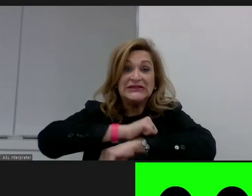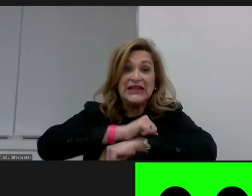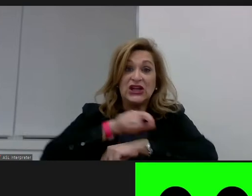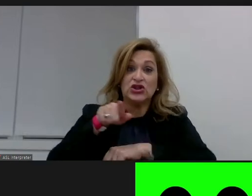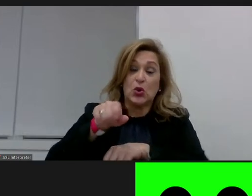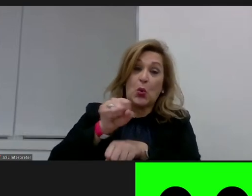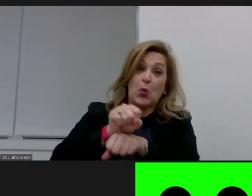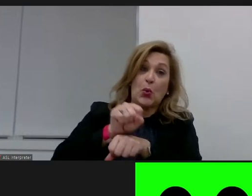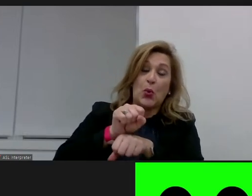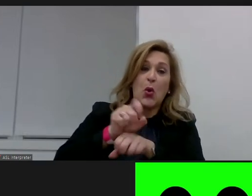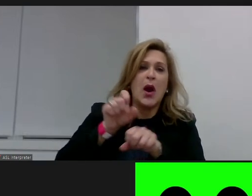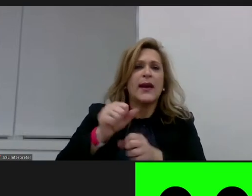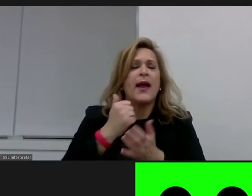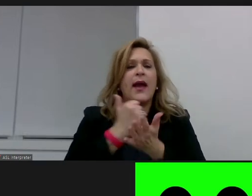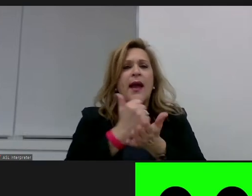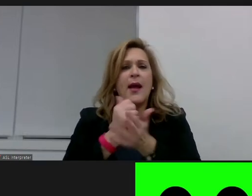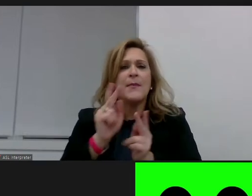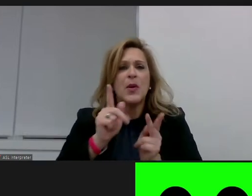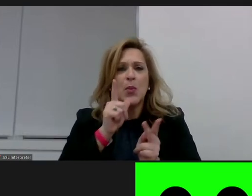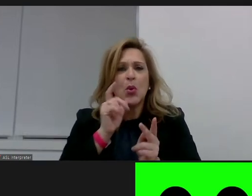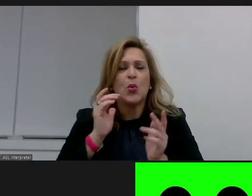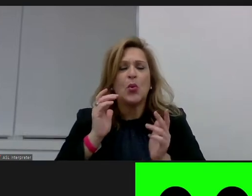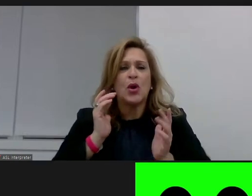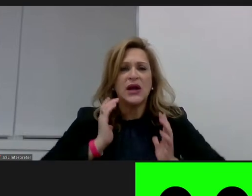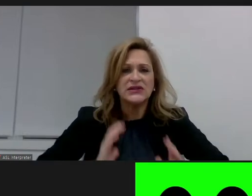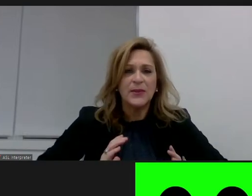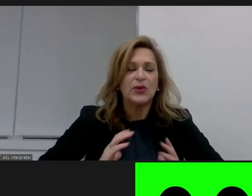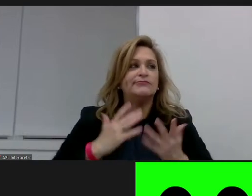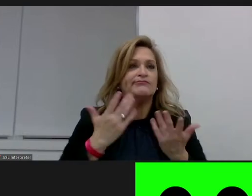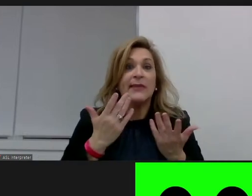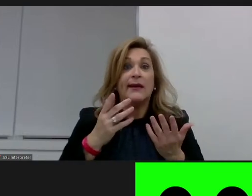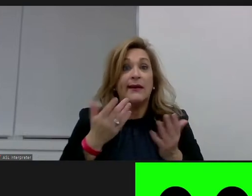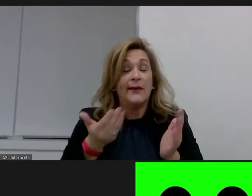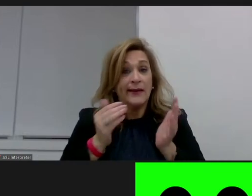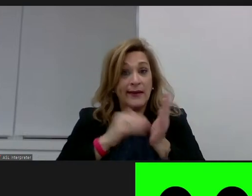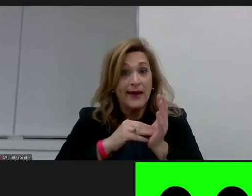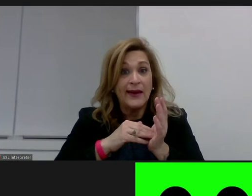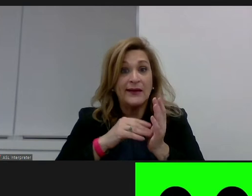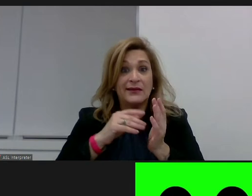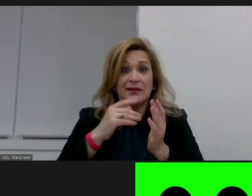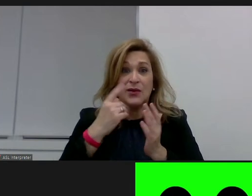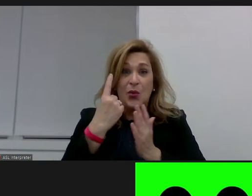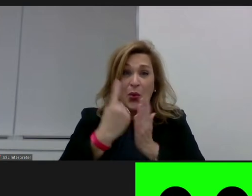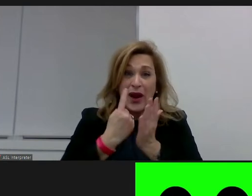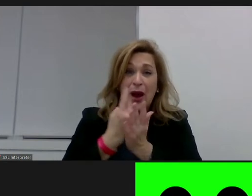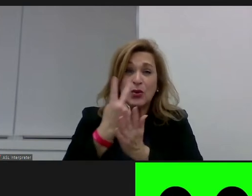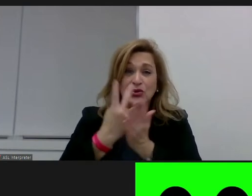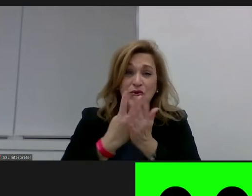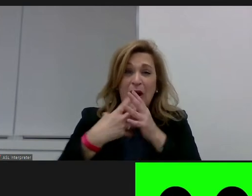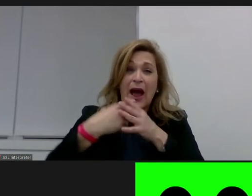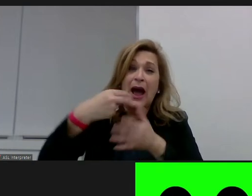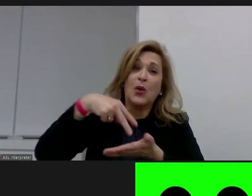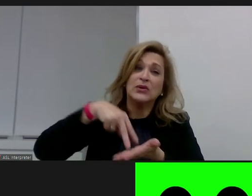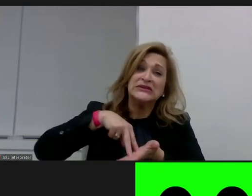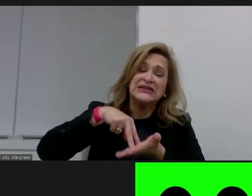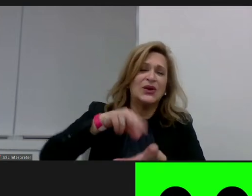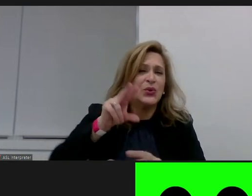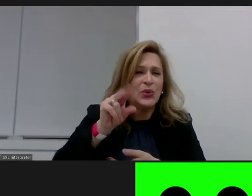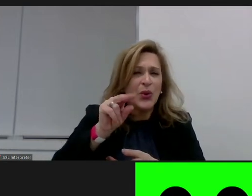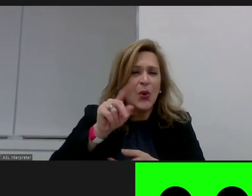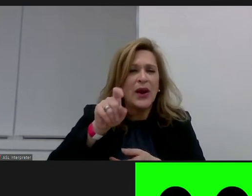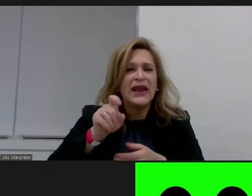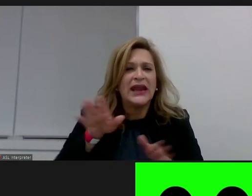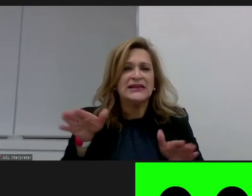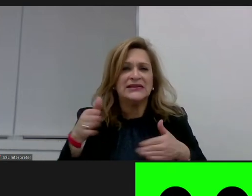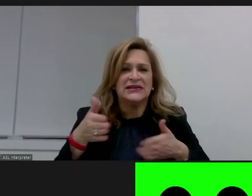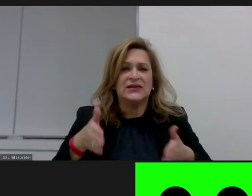machines, but we need the booth to go back to. We can't just be out there for hours. We have to have the safety of the booth, the heat,